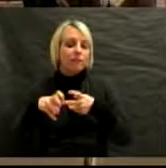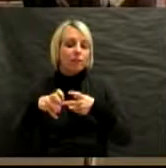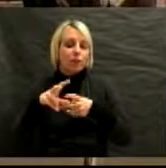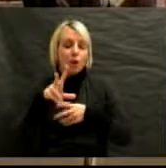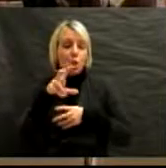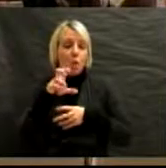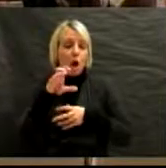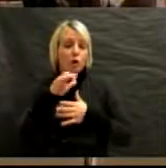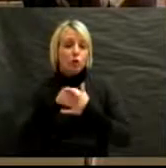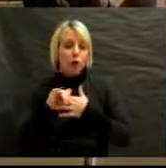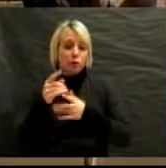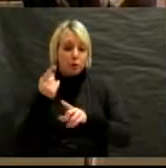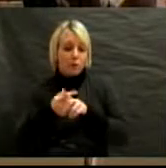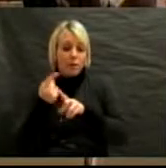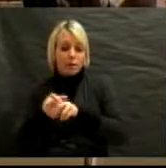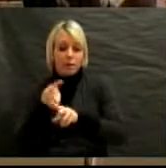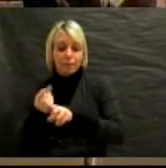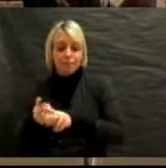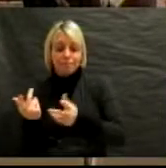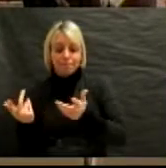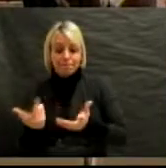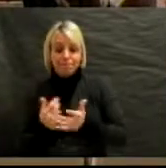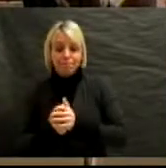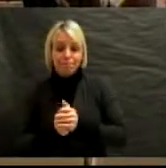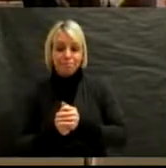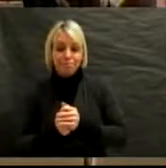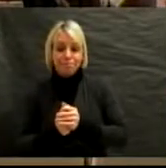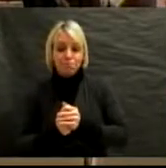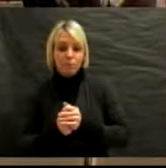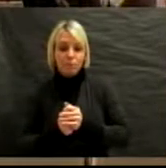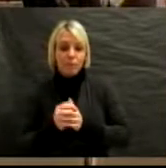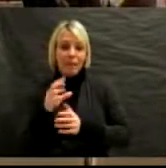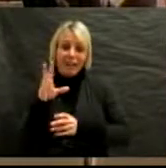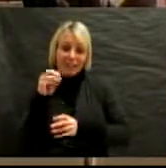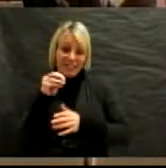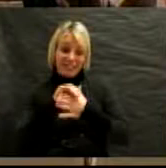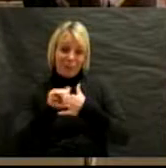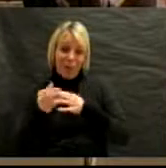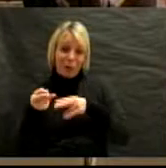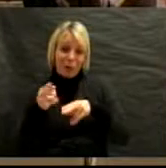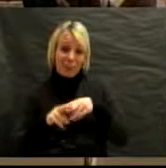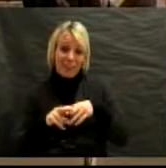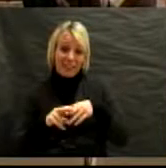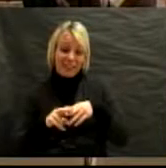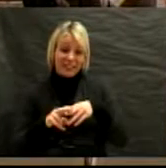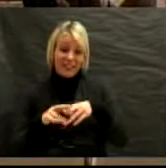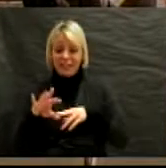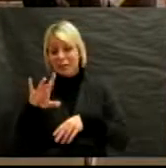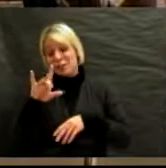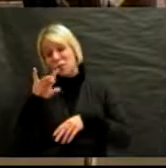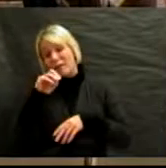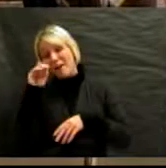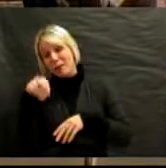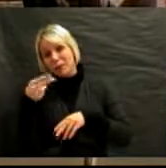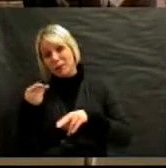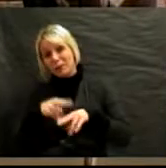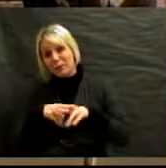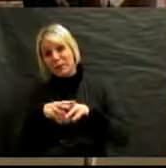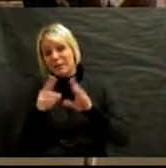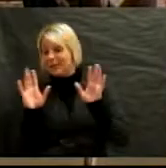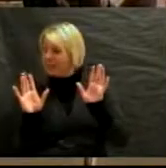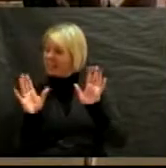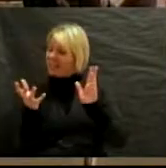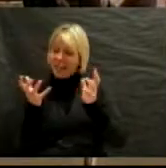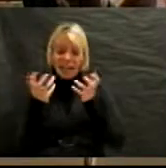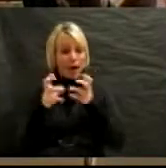$50 raise, and that's a 25% raise, and I don't want that headline, to be honest. And I don't want to have to describe